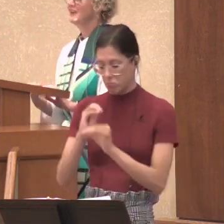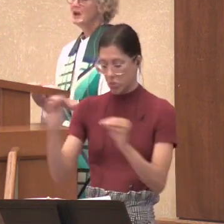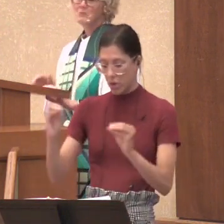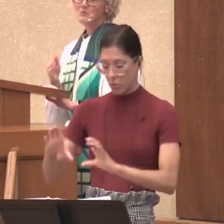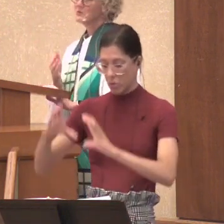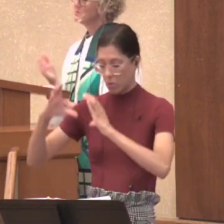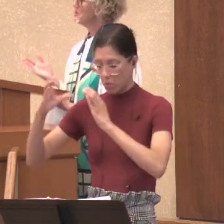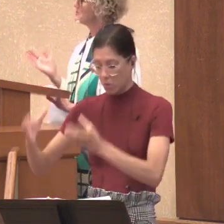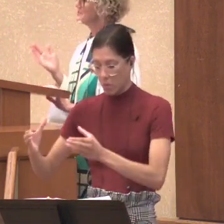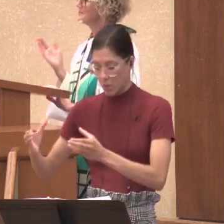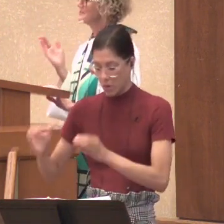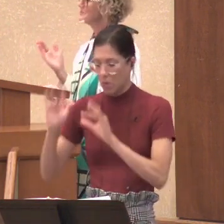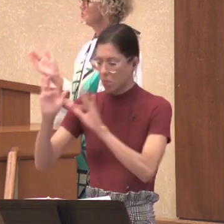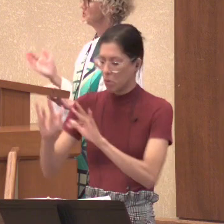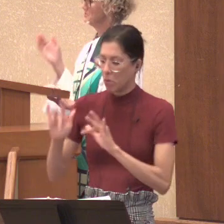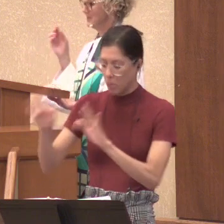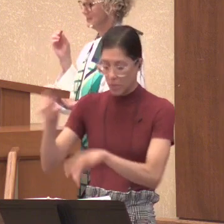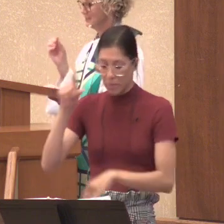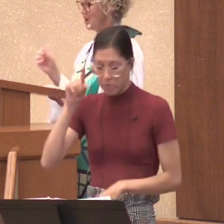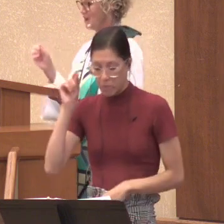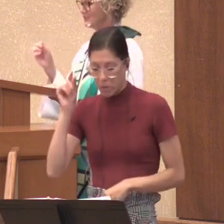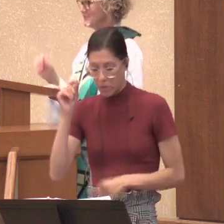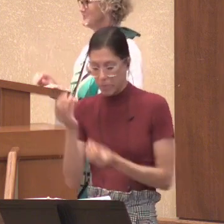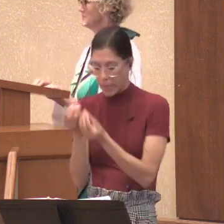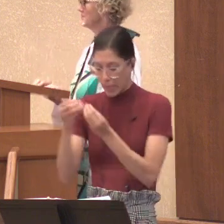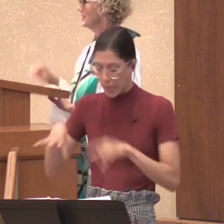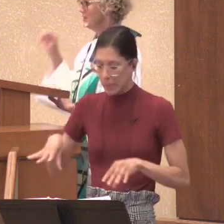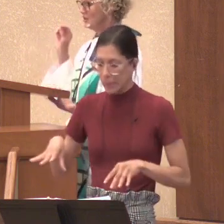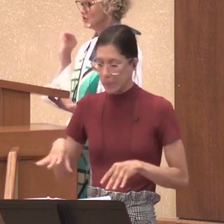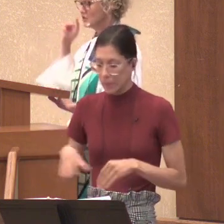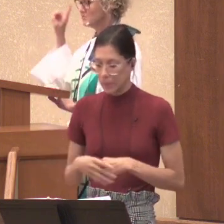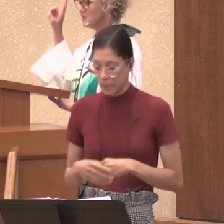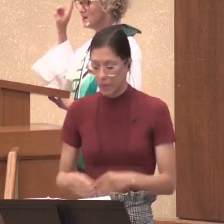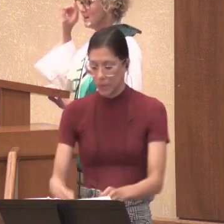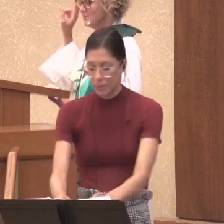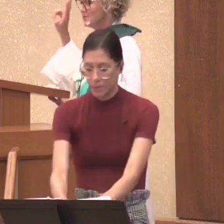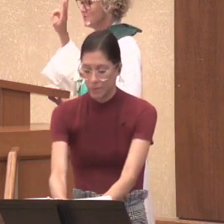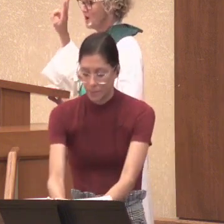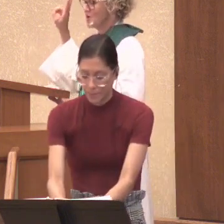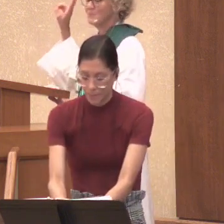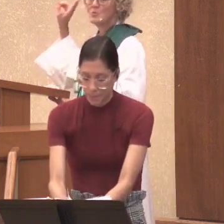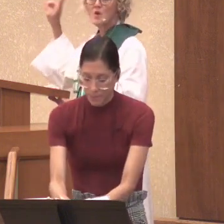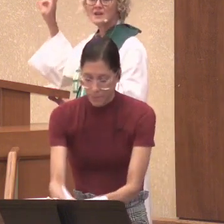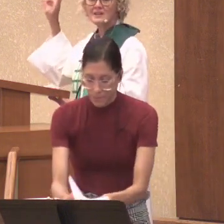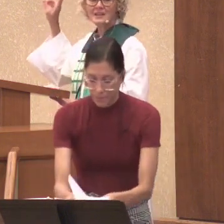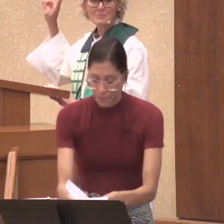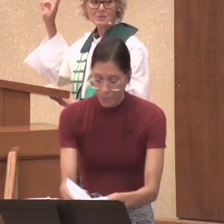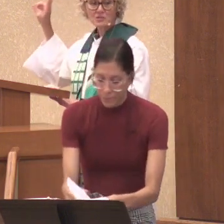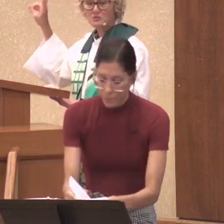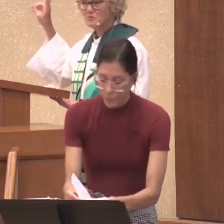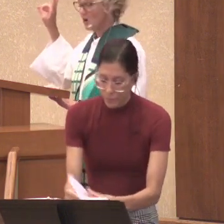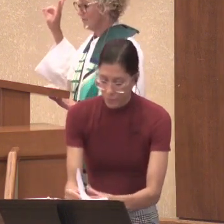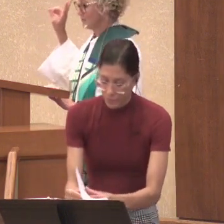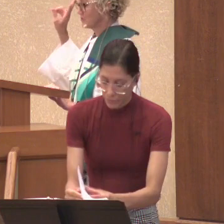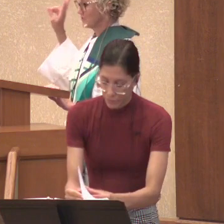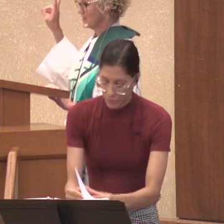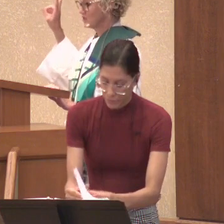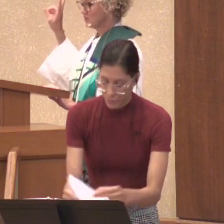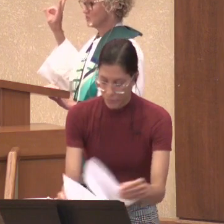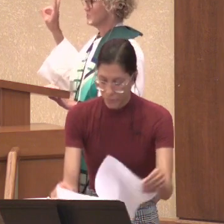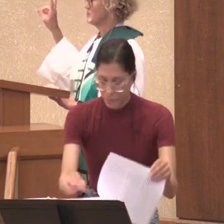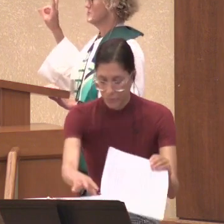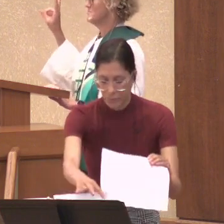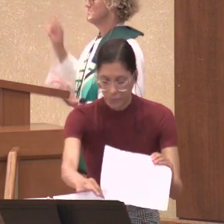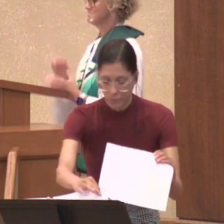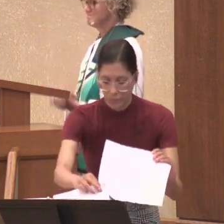lost. Poor Moses would be lost. Shiphrah and Puah are number one and number two of the